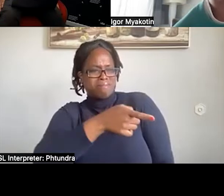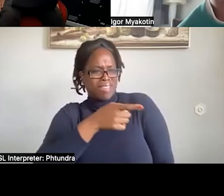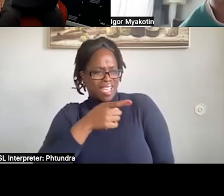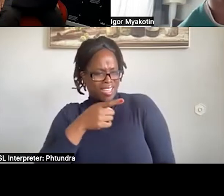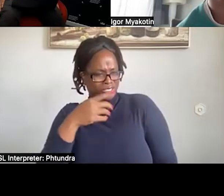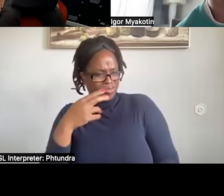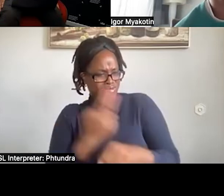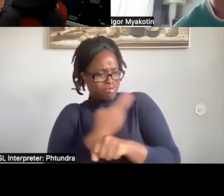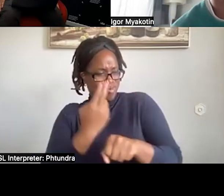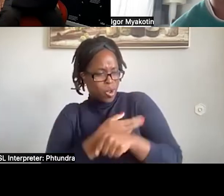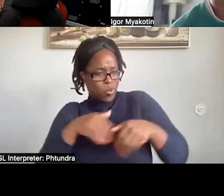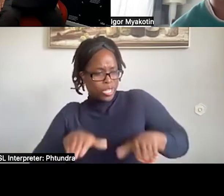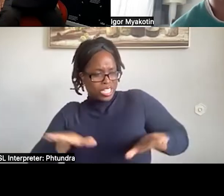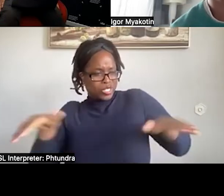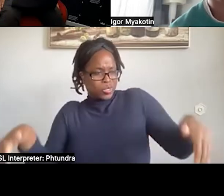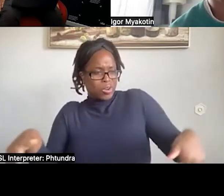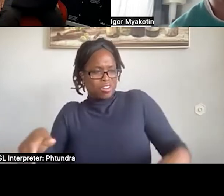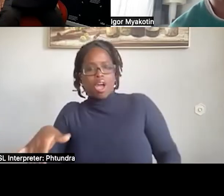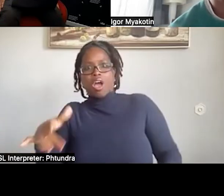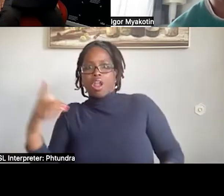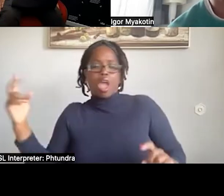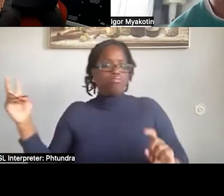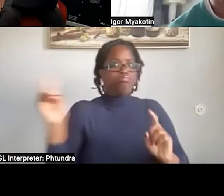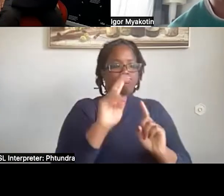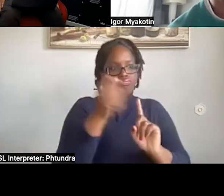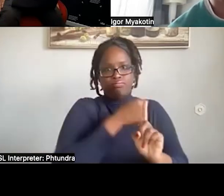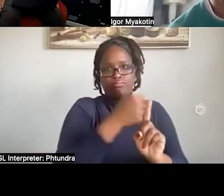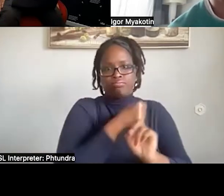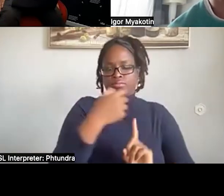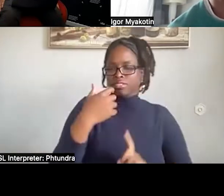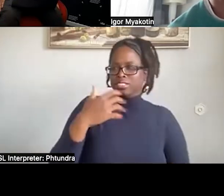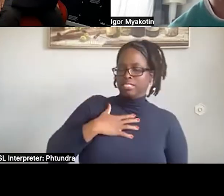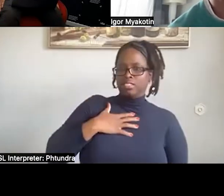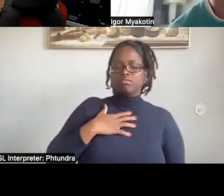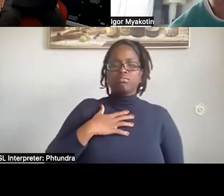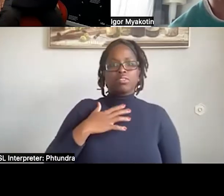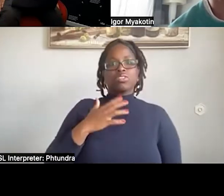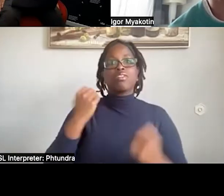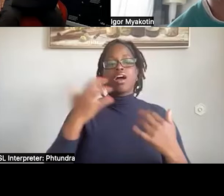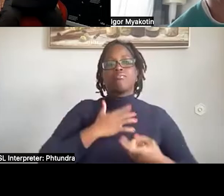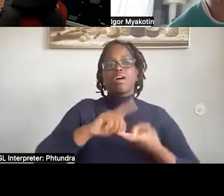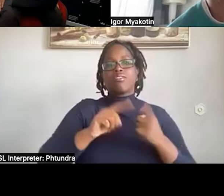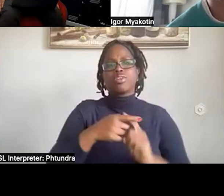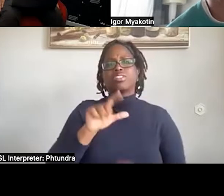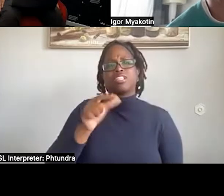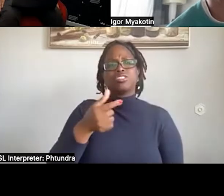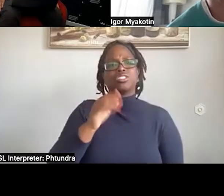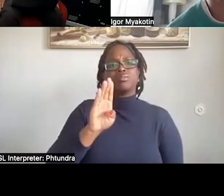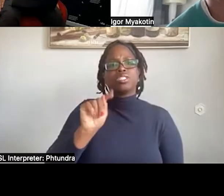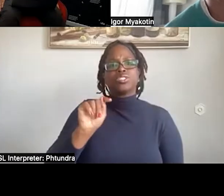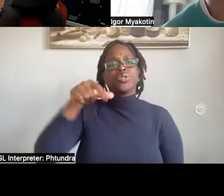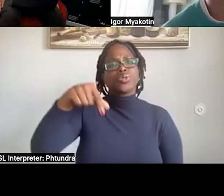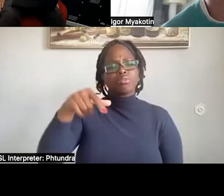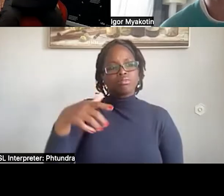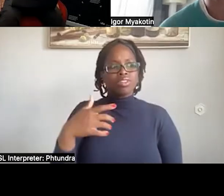like 90% of my friends are LGBTQ plus people, and I know how it is